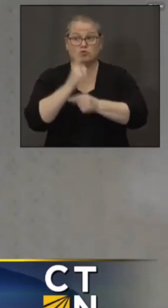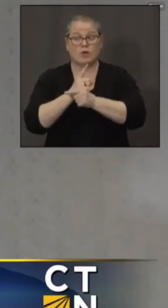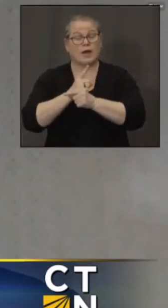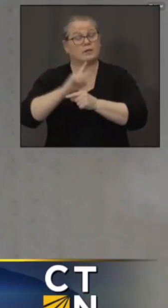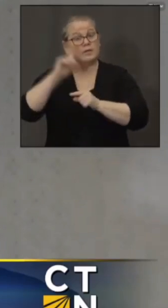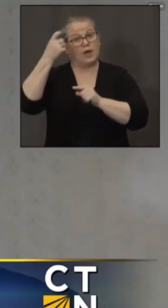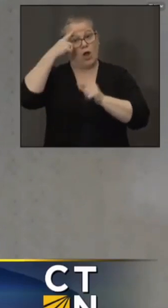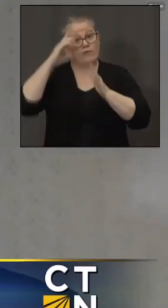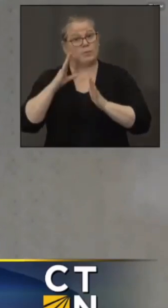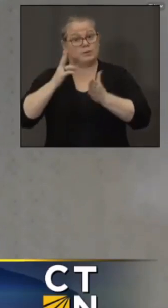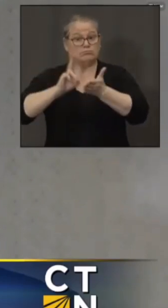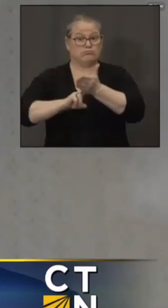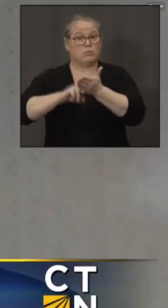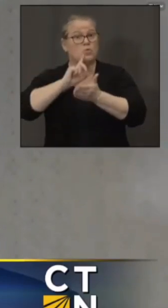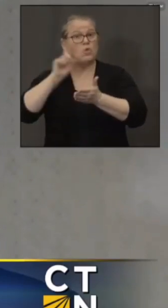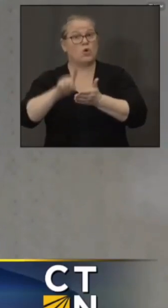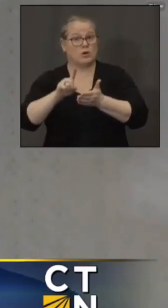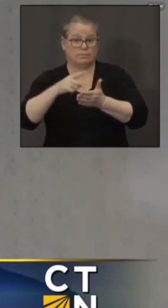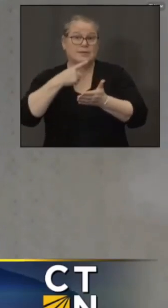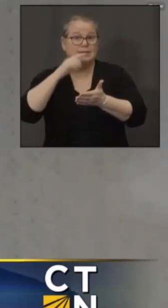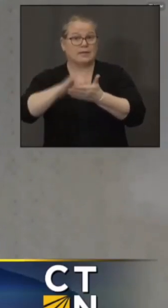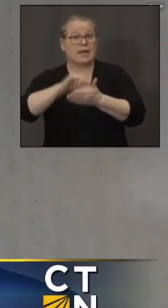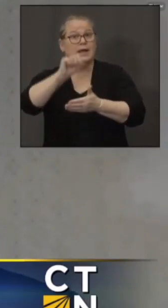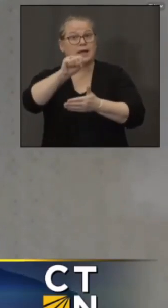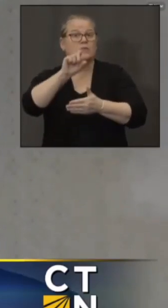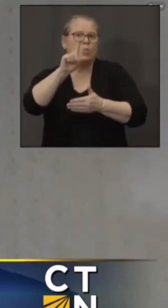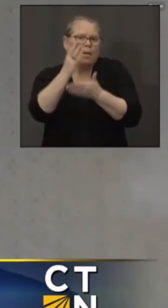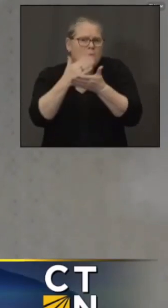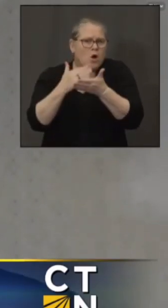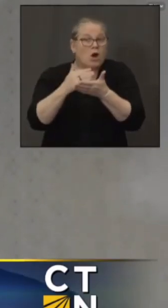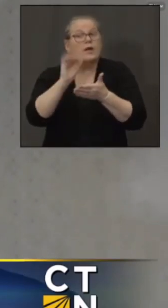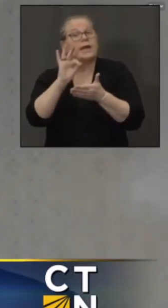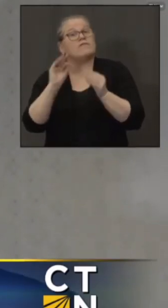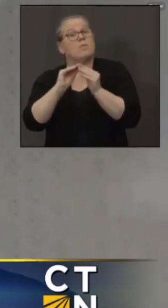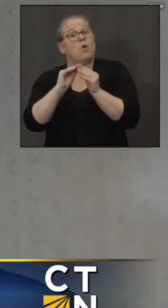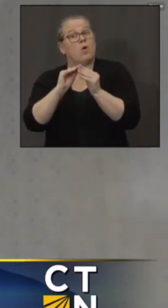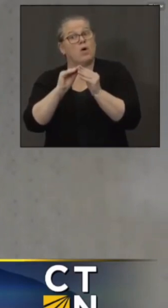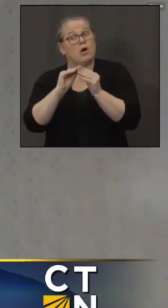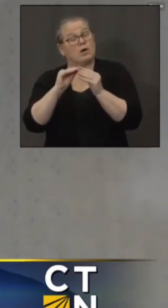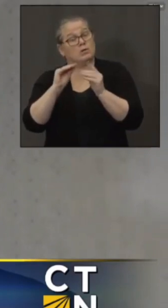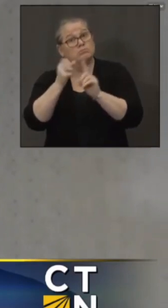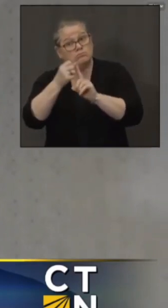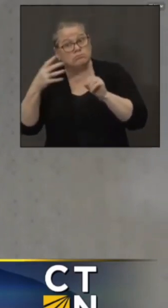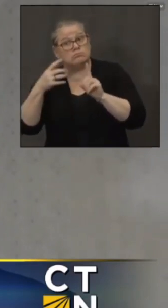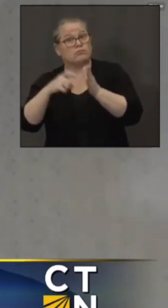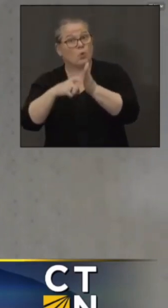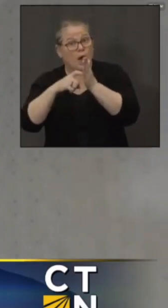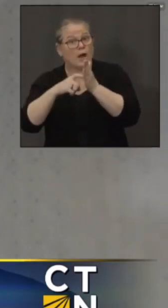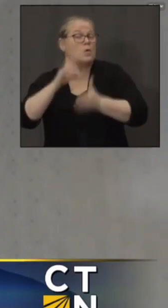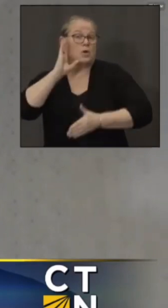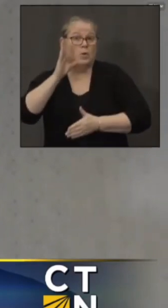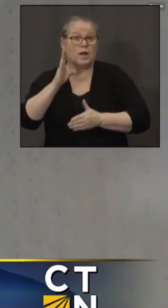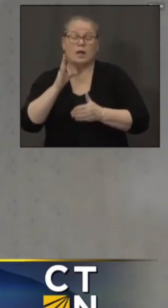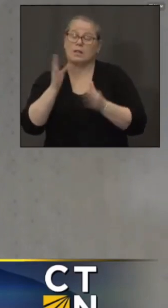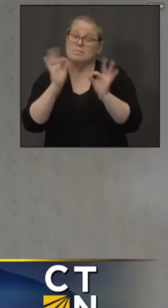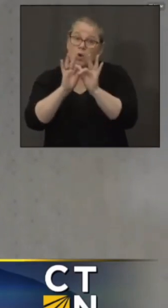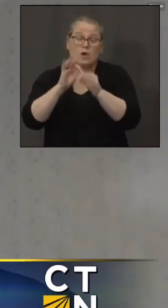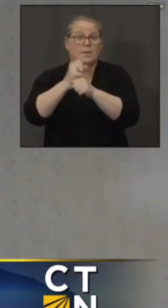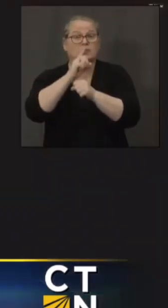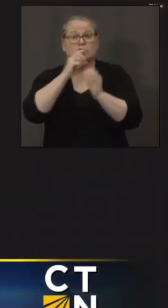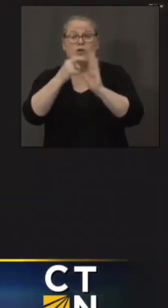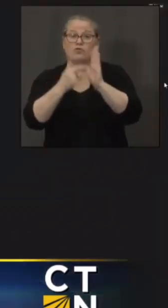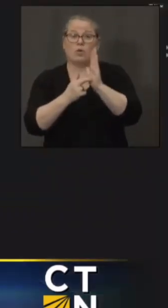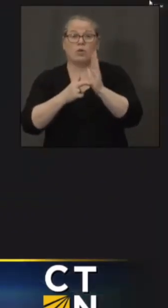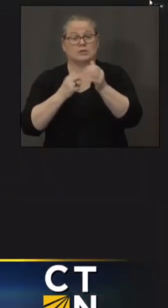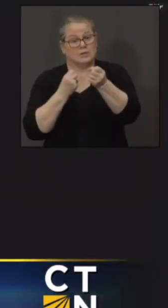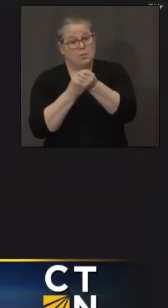one element. So if we need to expand upon that, we will, to support our local municipalities to enforce the rules and keeps people safe.